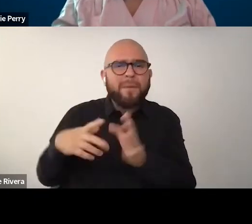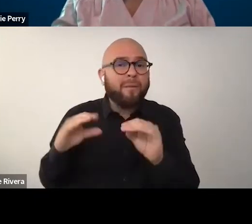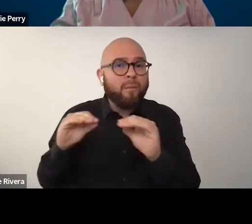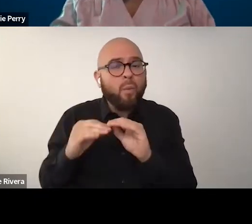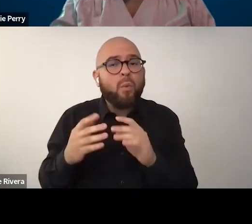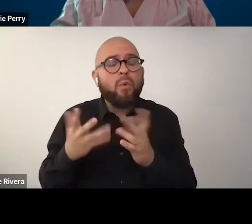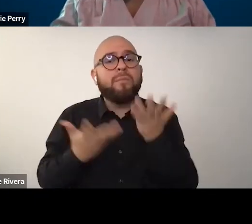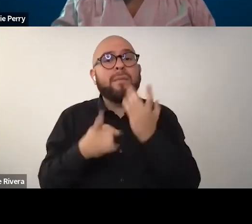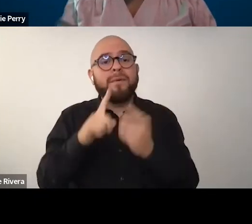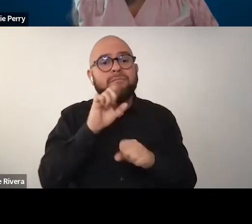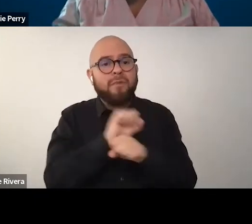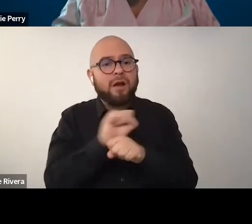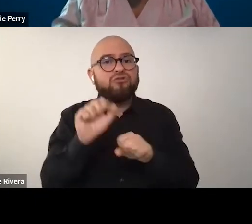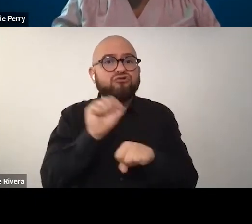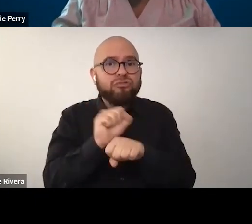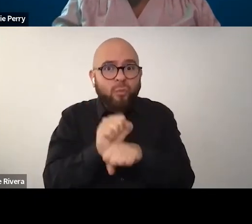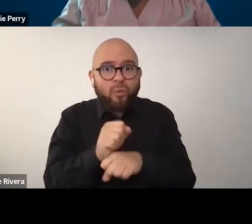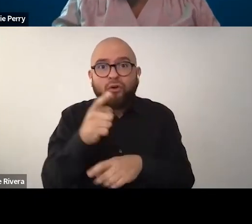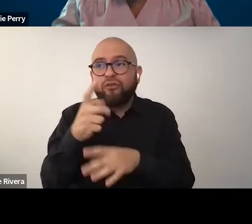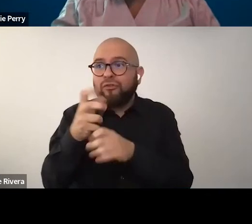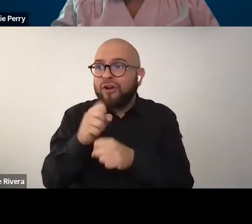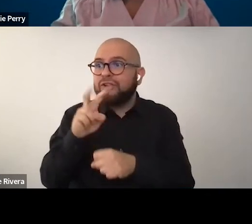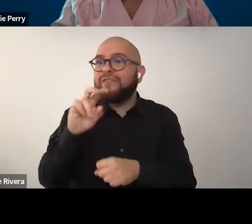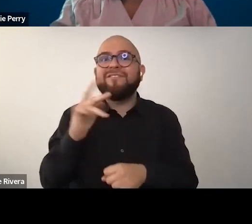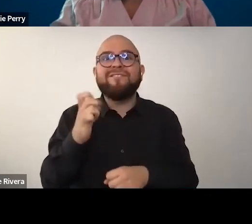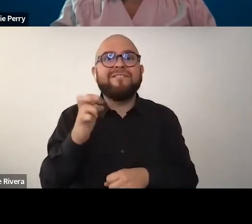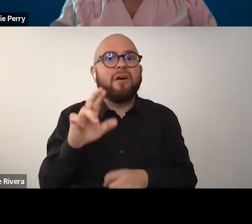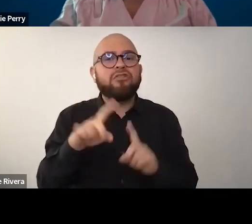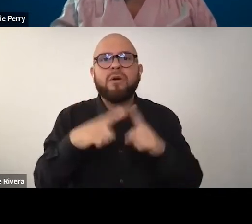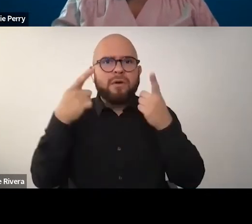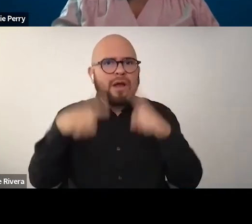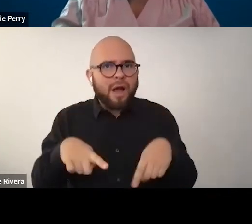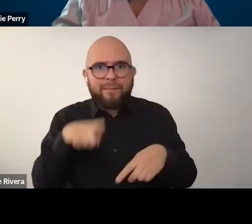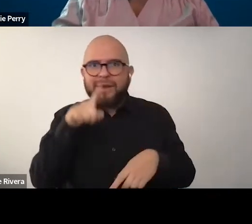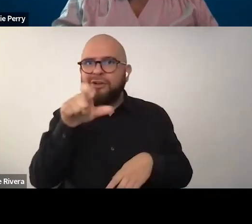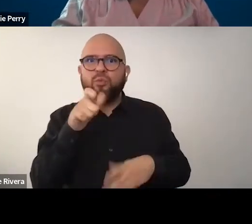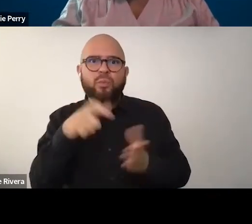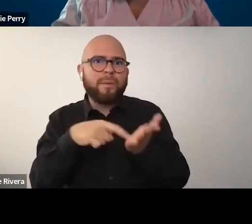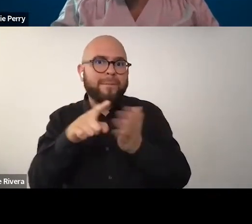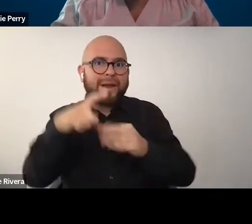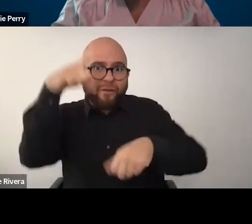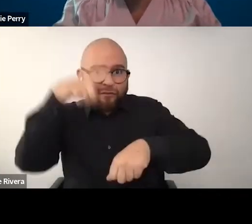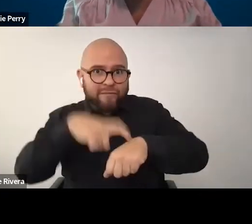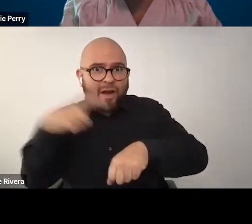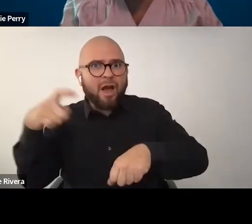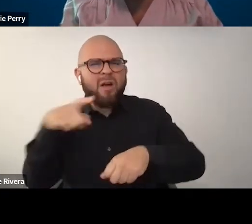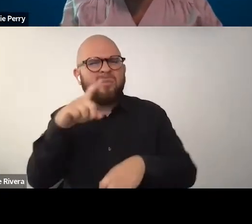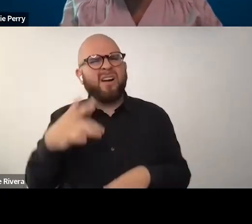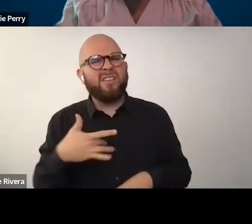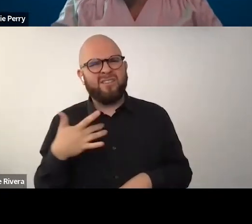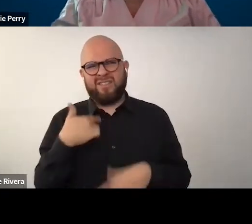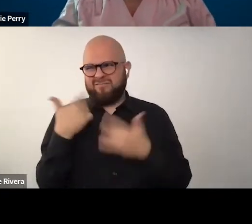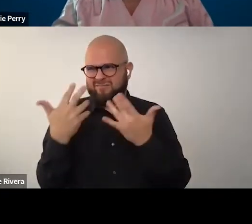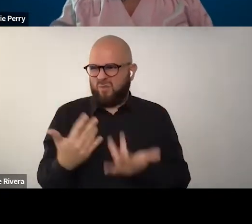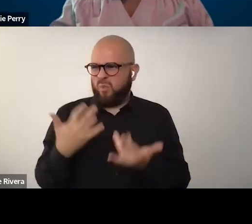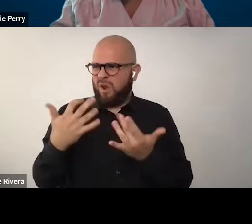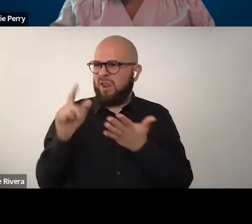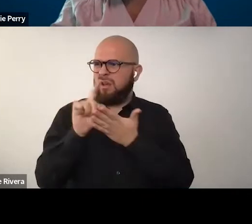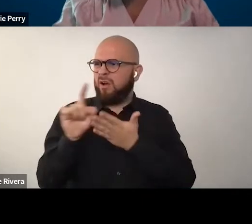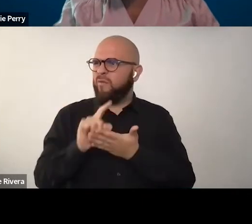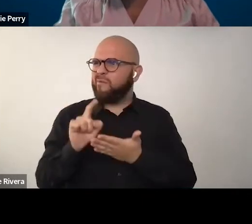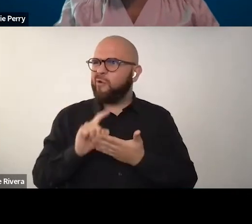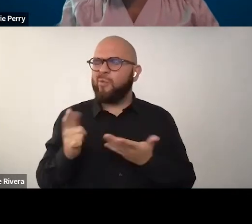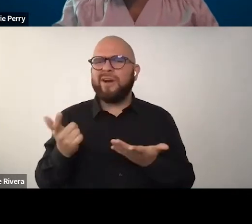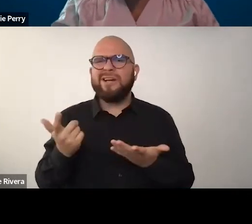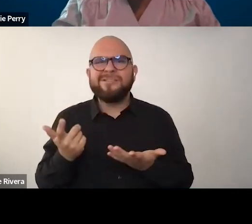you did receive your voucher, but unfortunately you were not paid in time and you feel that it's been several weeks.